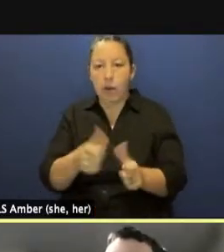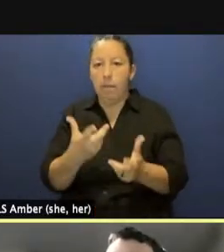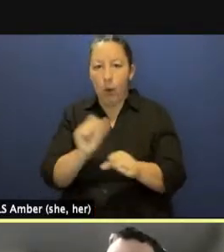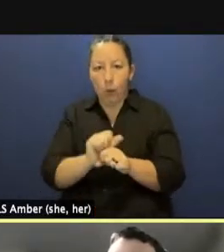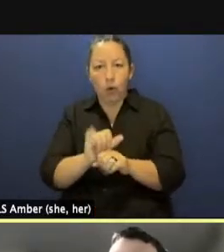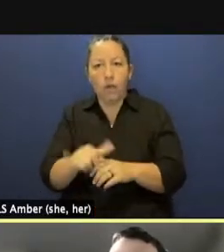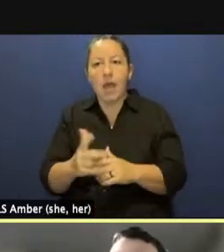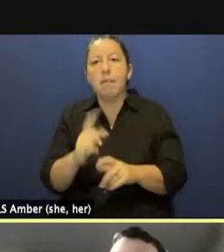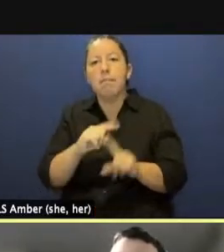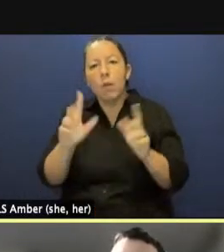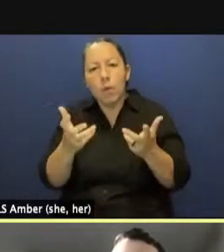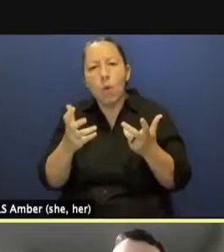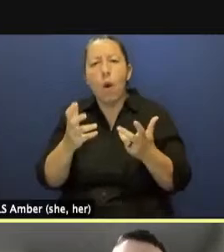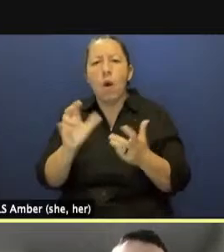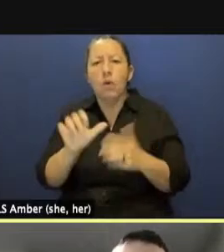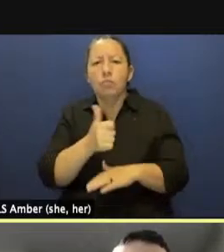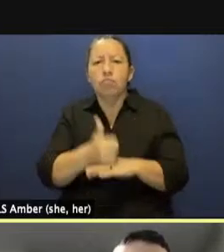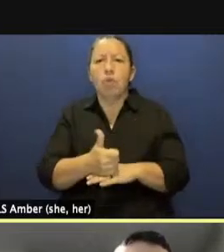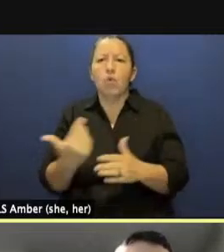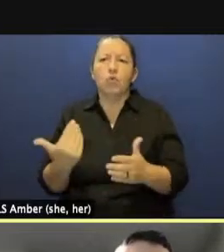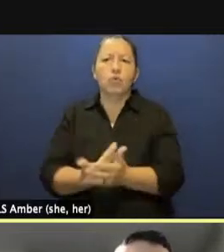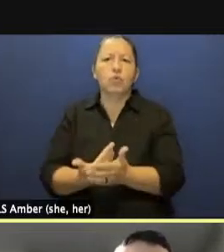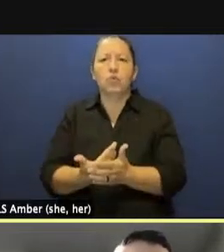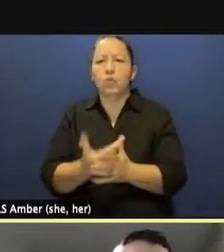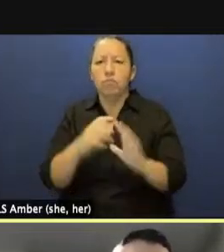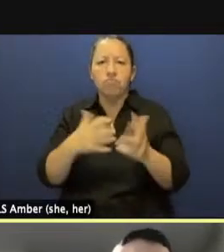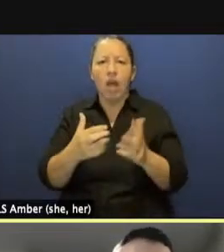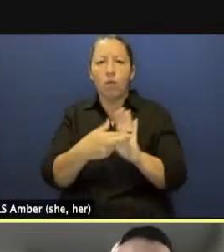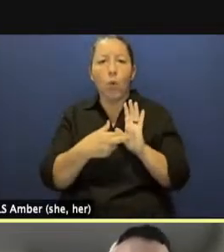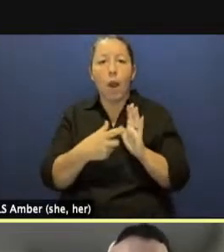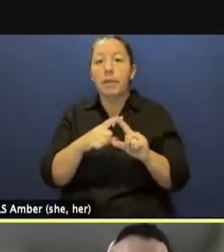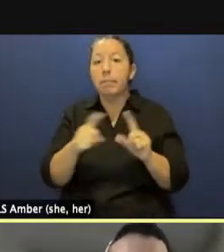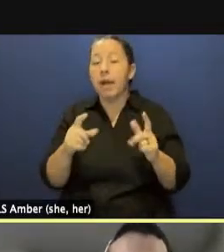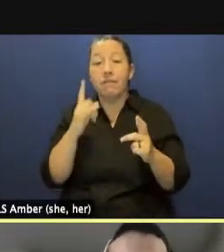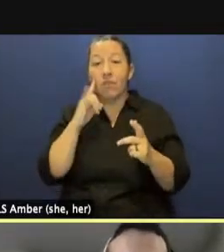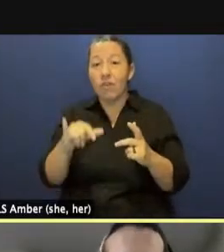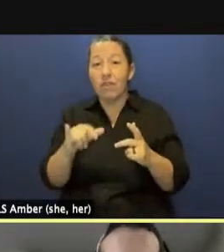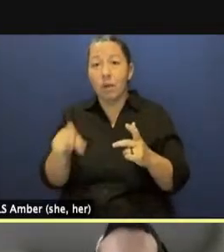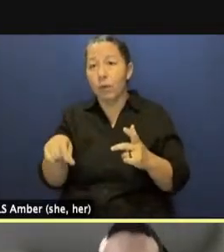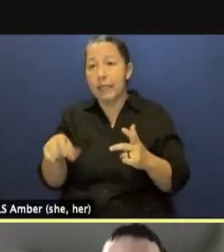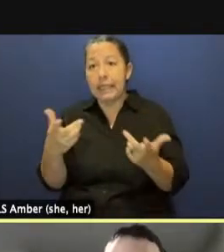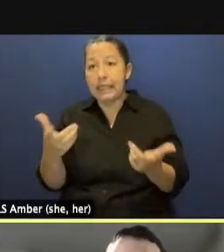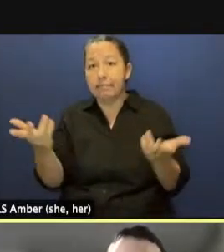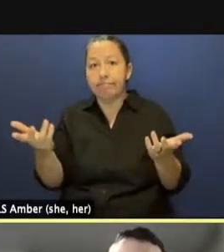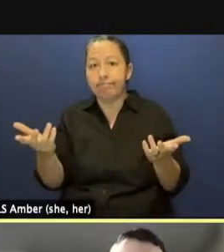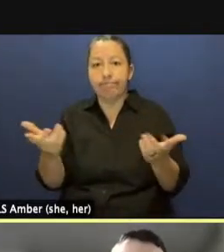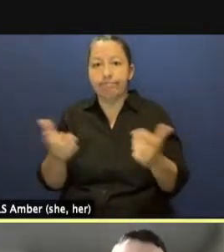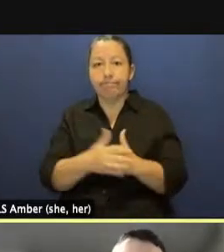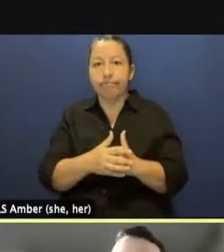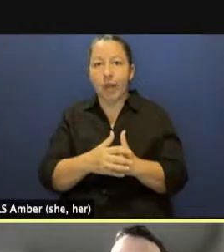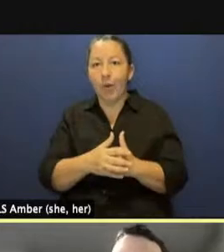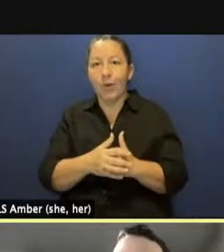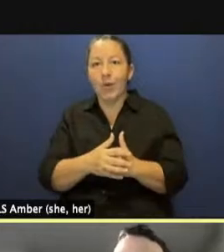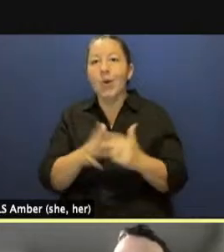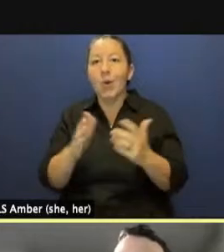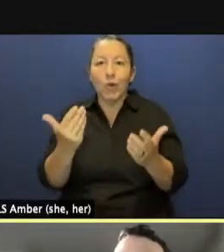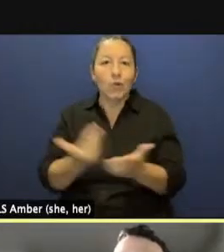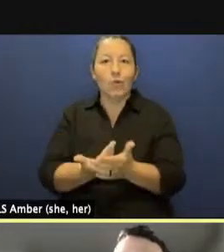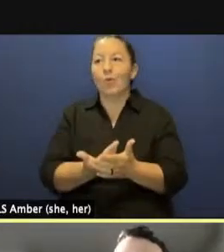of scientific requirements. But for that, we need the help of the whole, lunar science